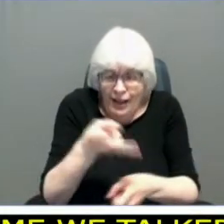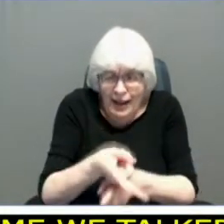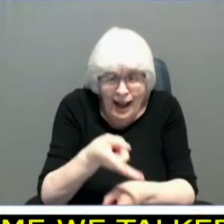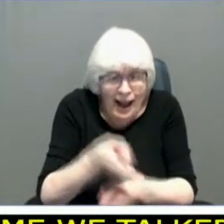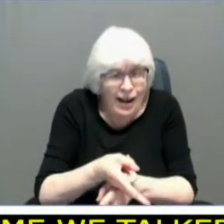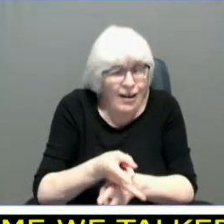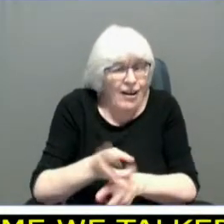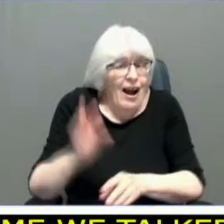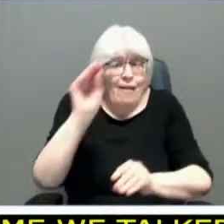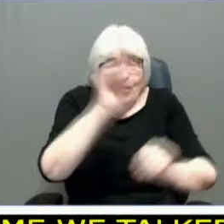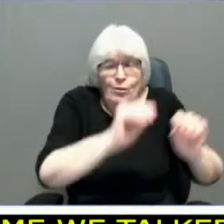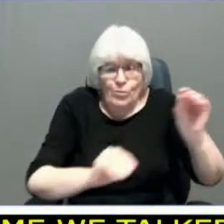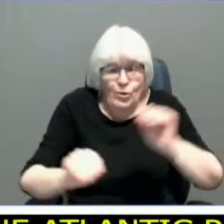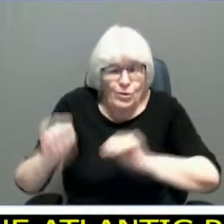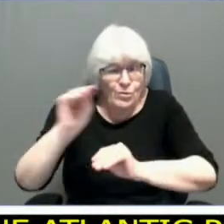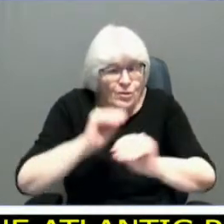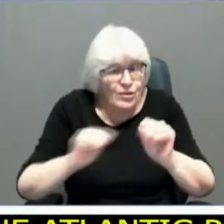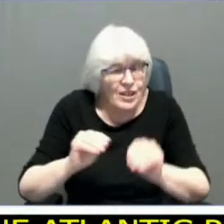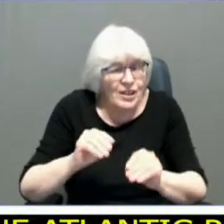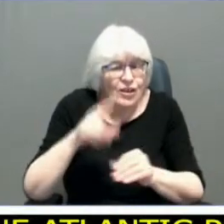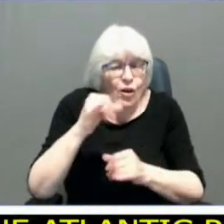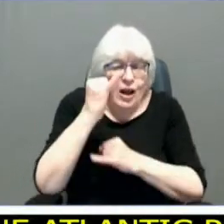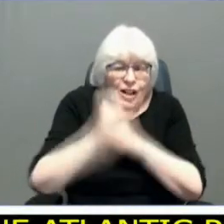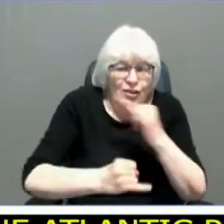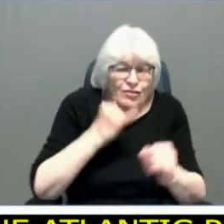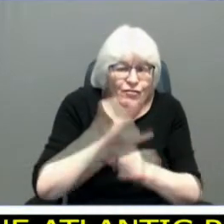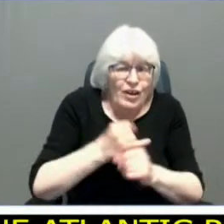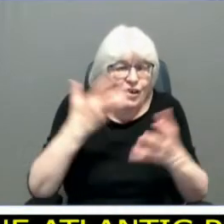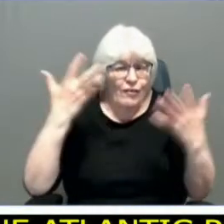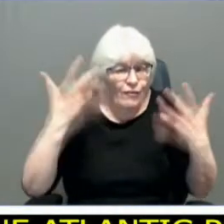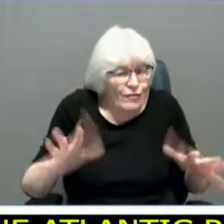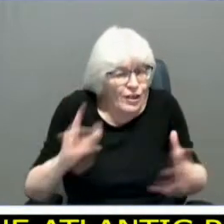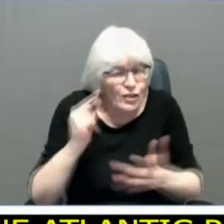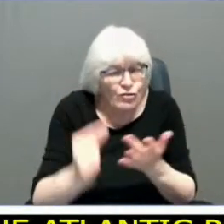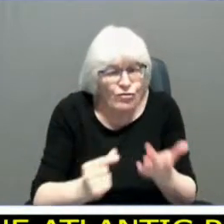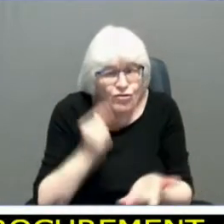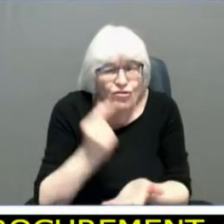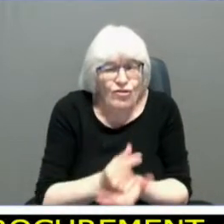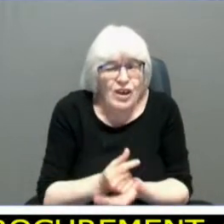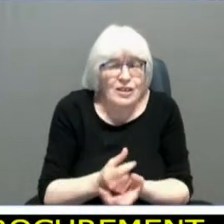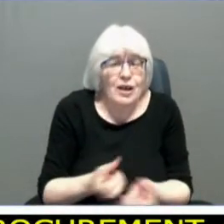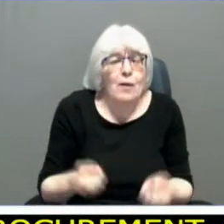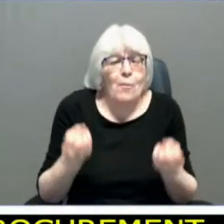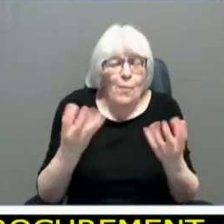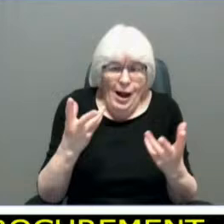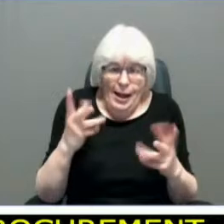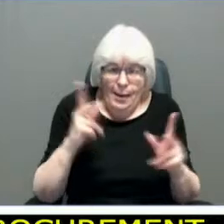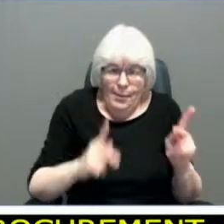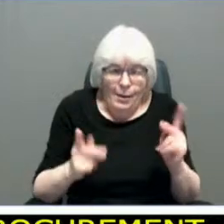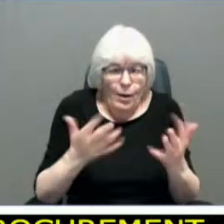but also wait times and addressing wait times. And I think that's really the point you're getting